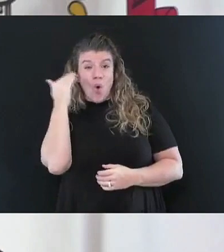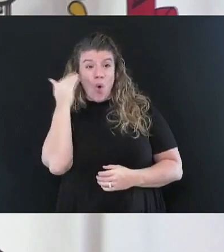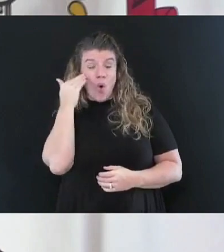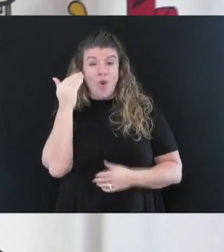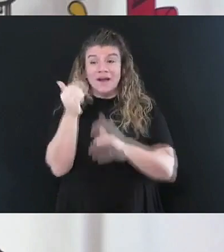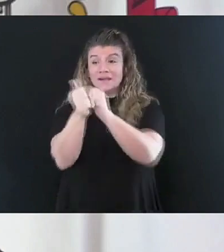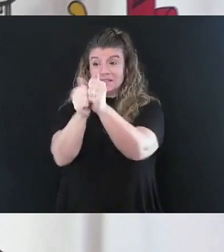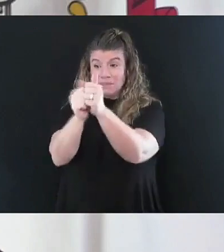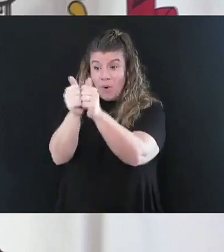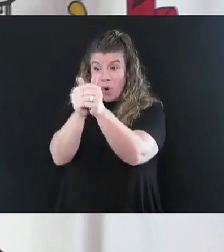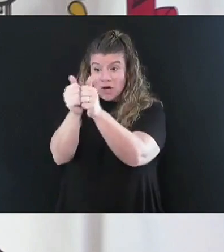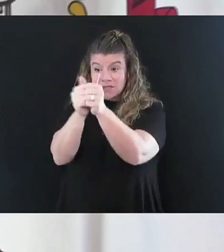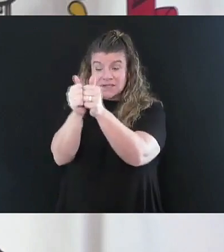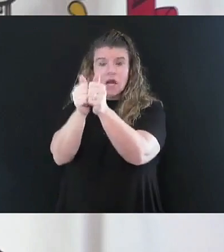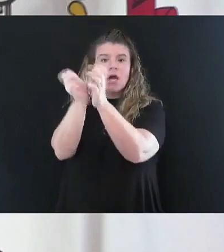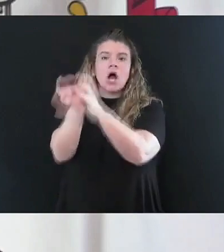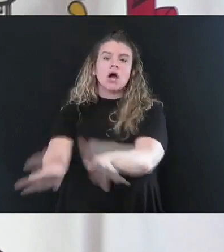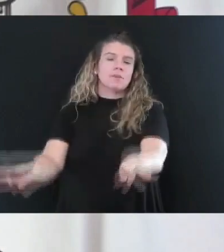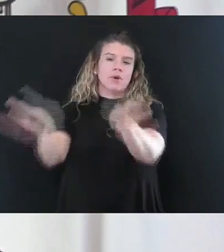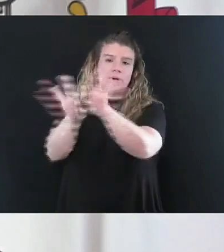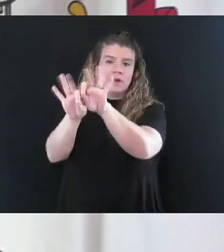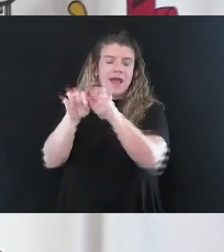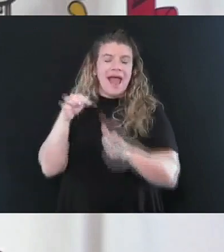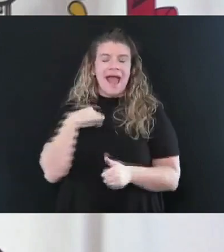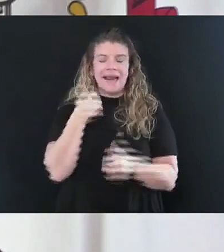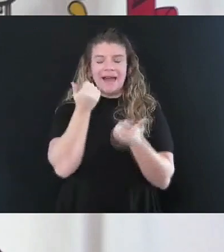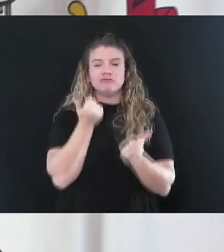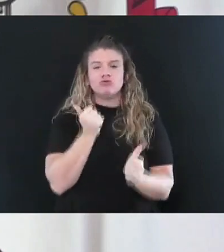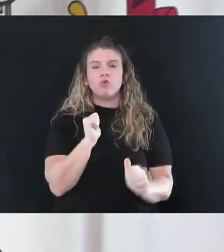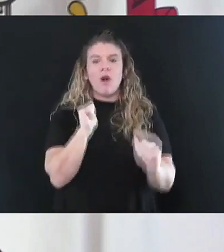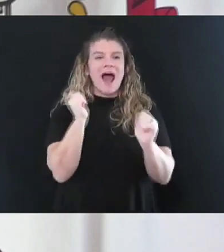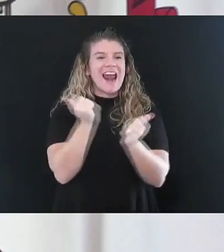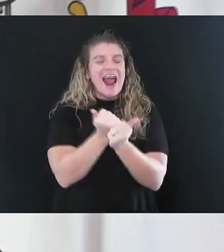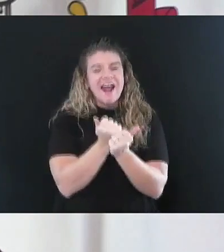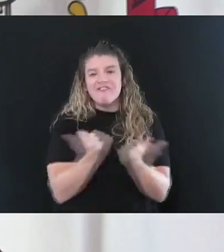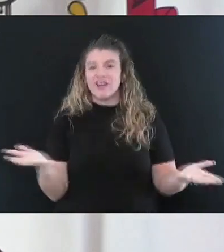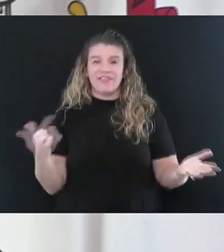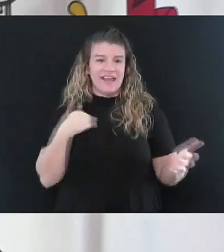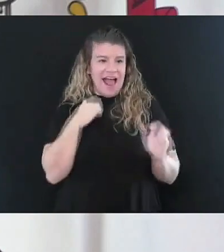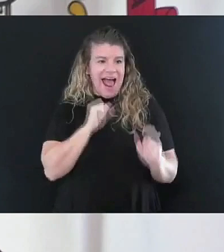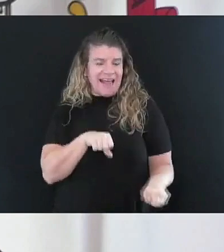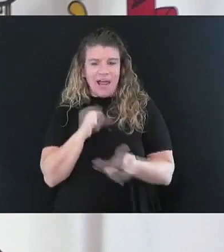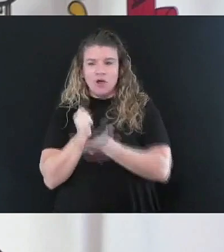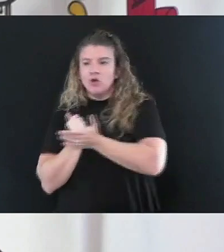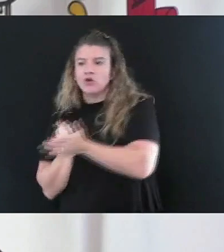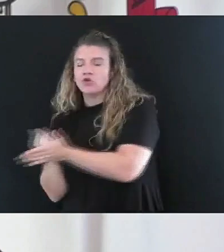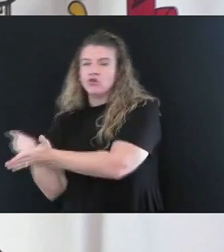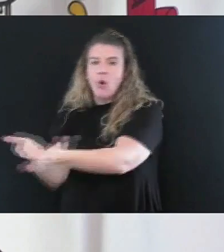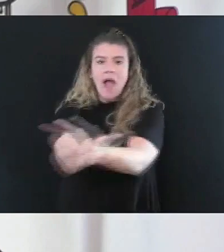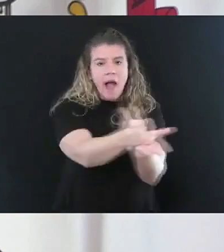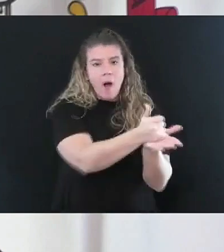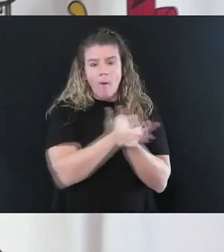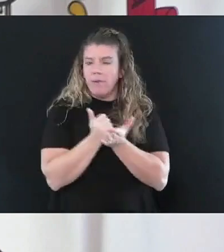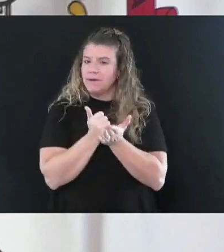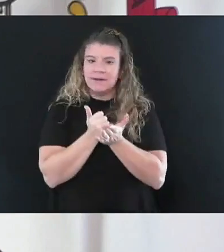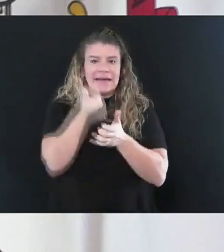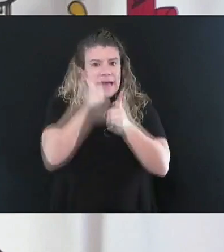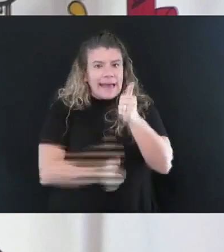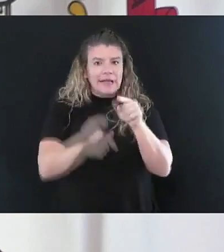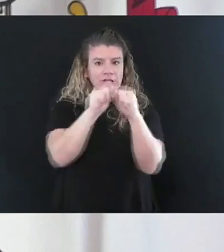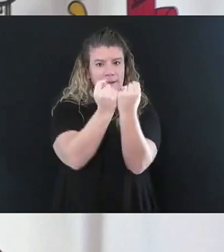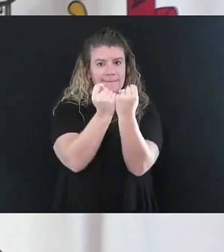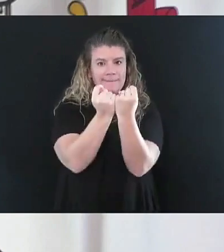sports are, and I have tried with all in me to help any and every one of our teams, and